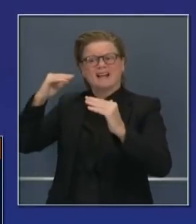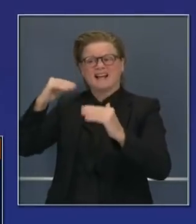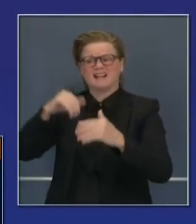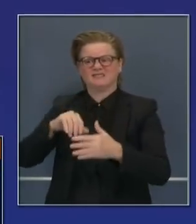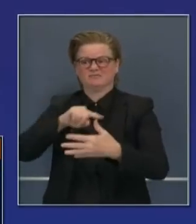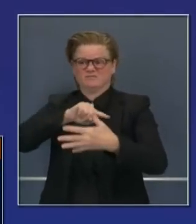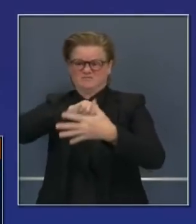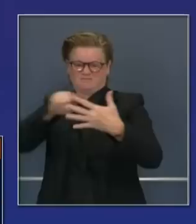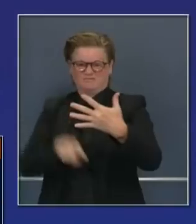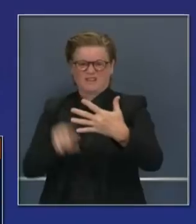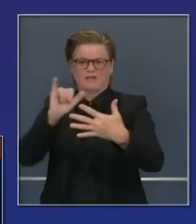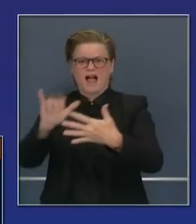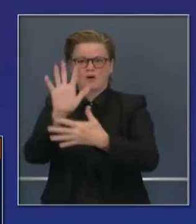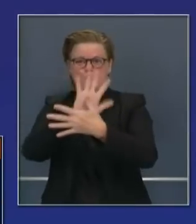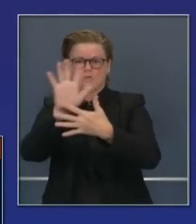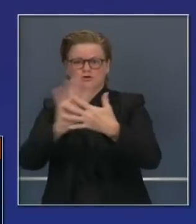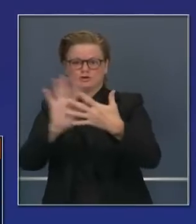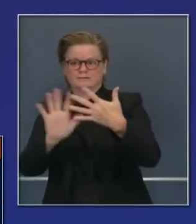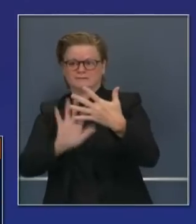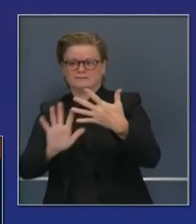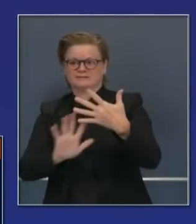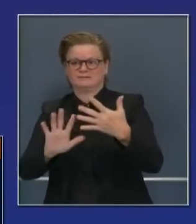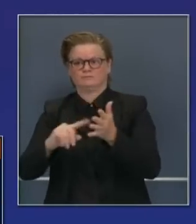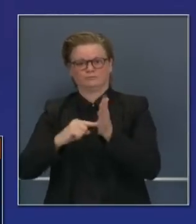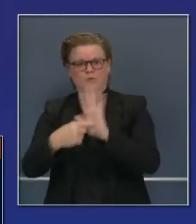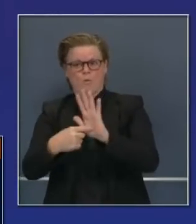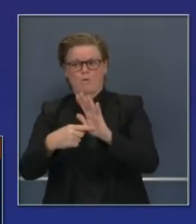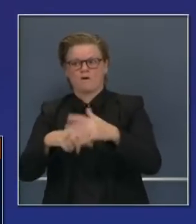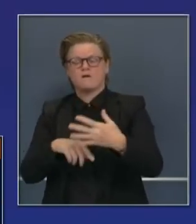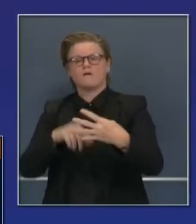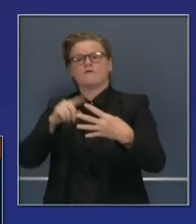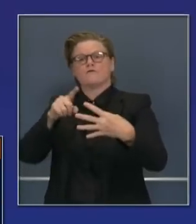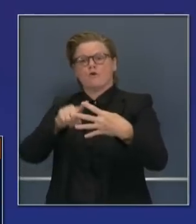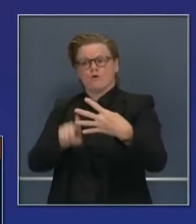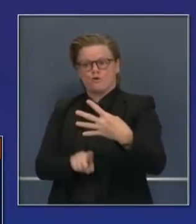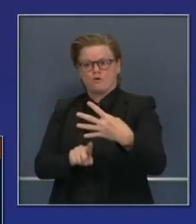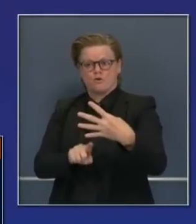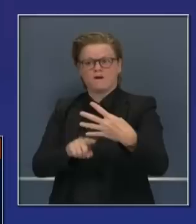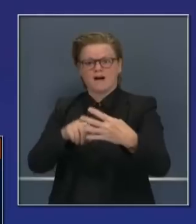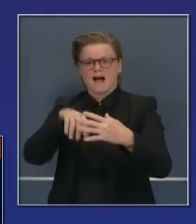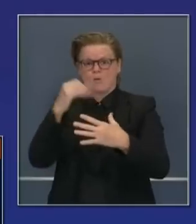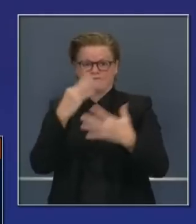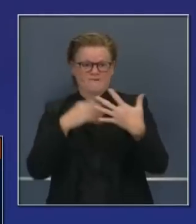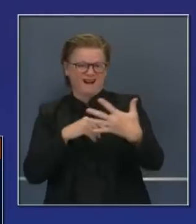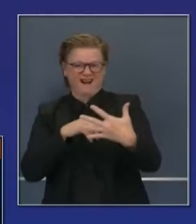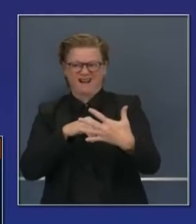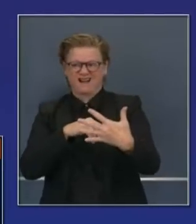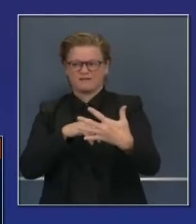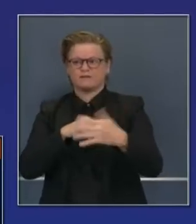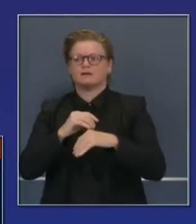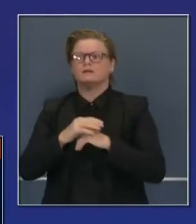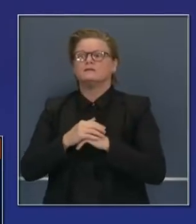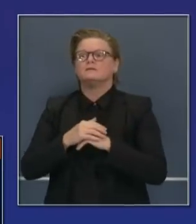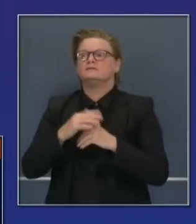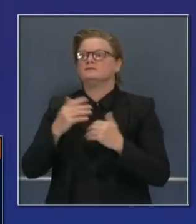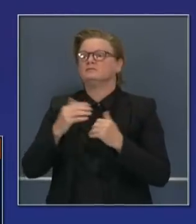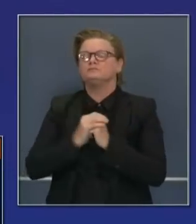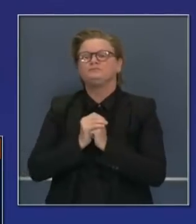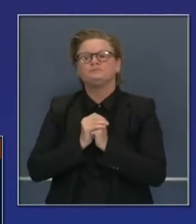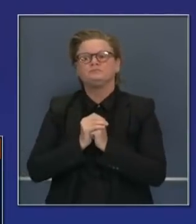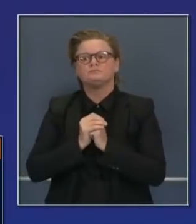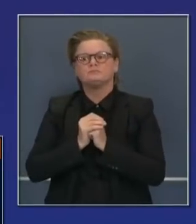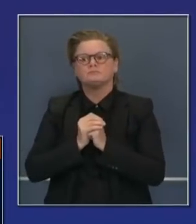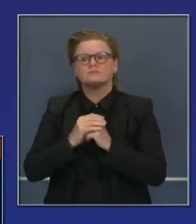most of these, 4 out of the 5, we anticipate as early as the next day or 2, as early or rather as late as the